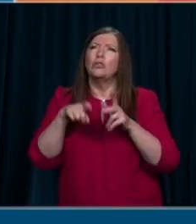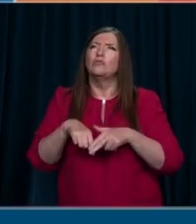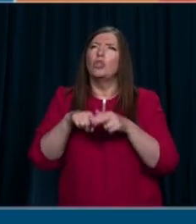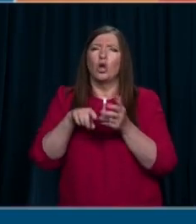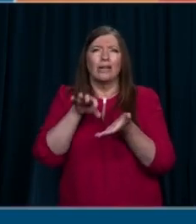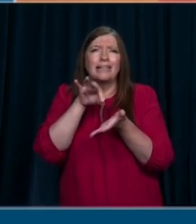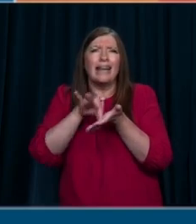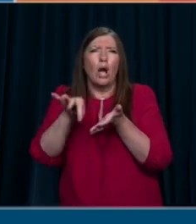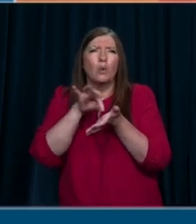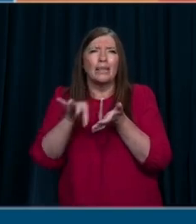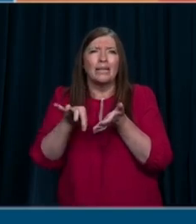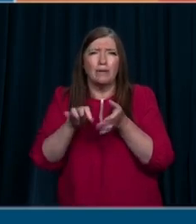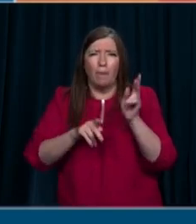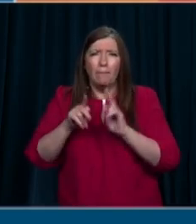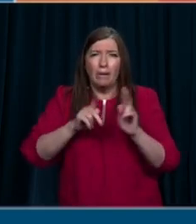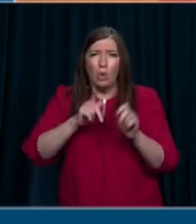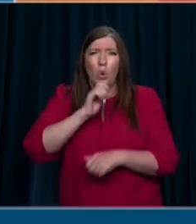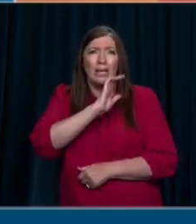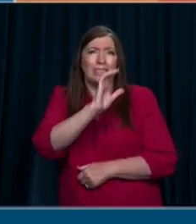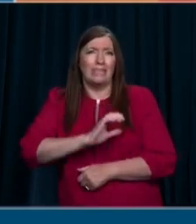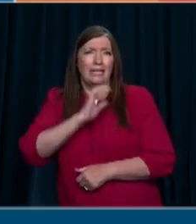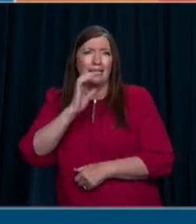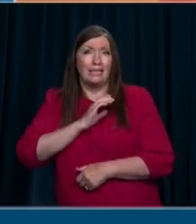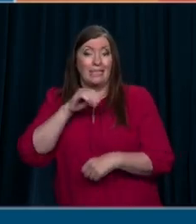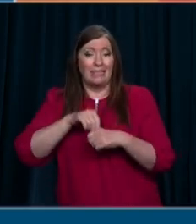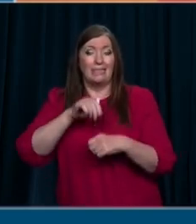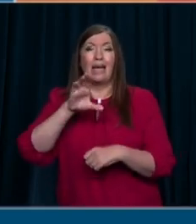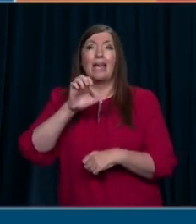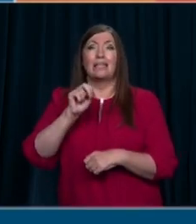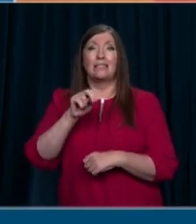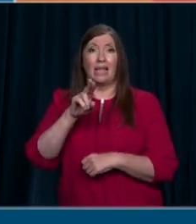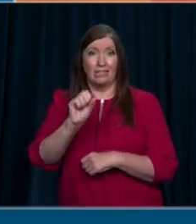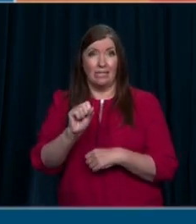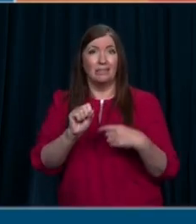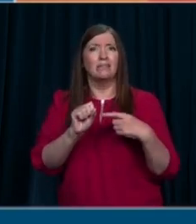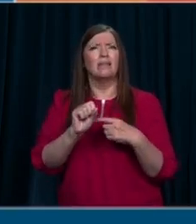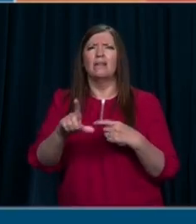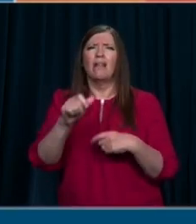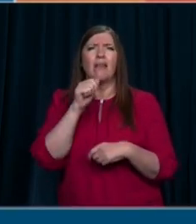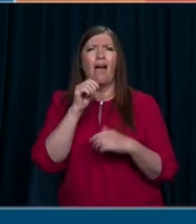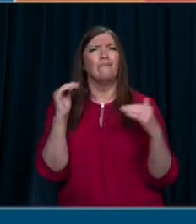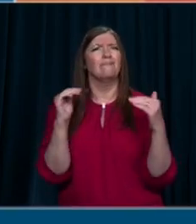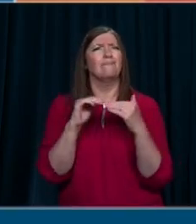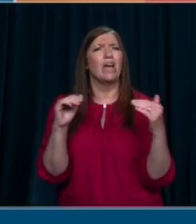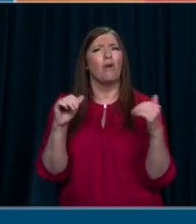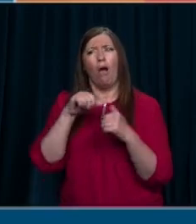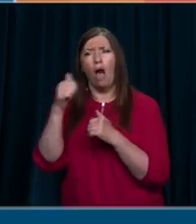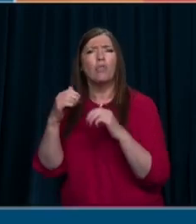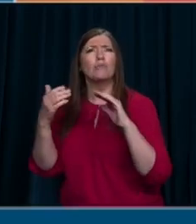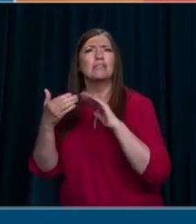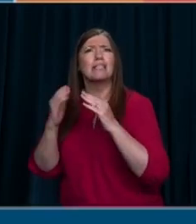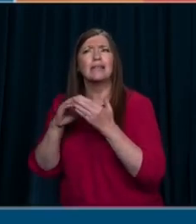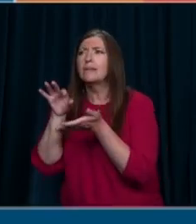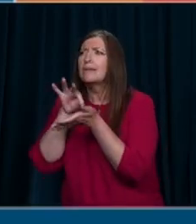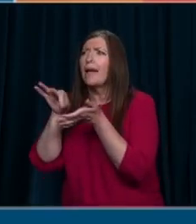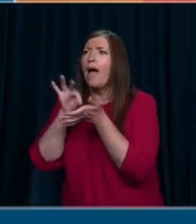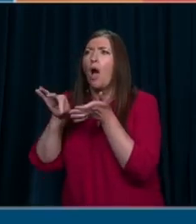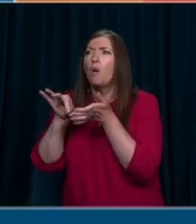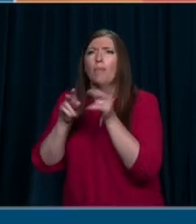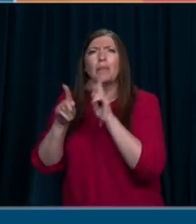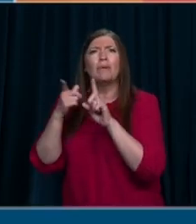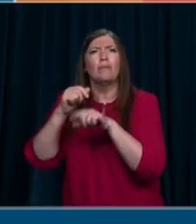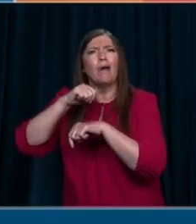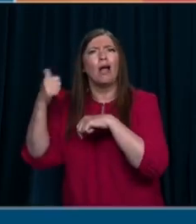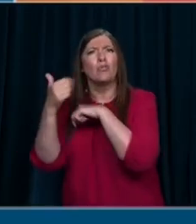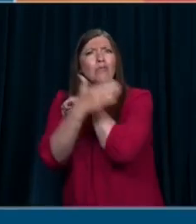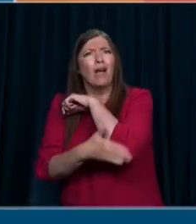in our census. It's an unfair advantage for cities to count other nationalities, other countries' people in a census.